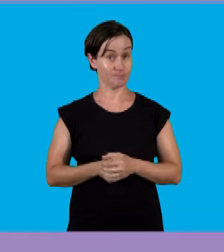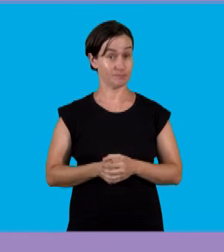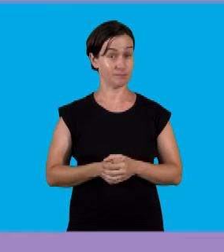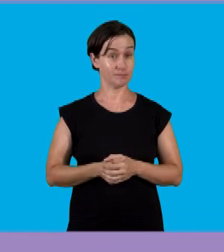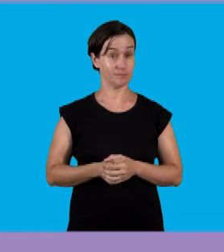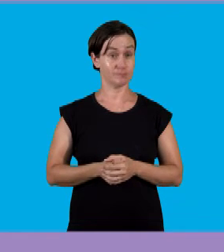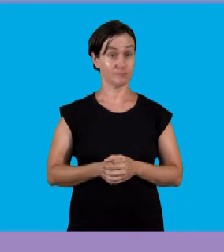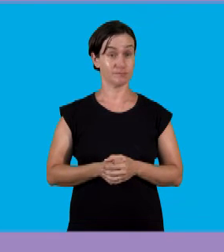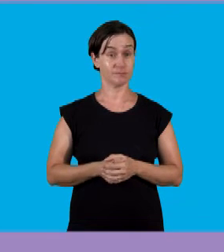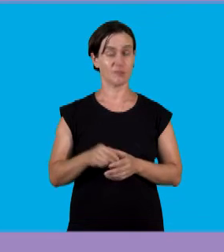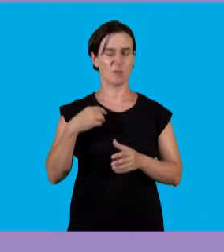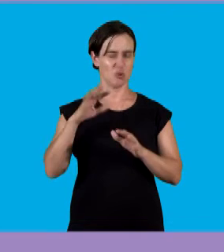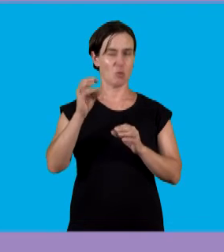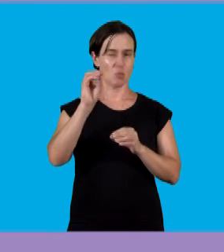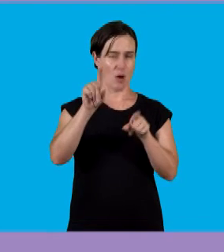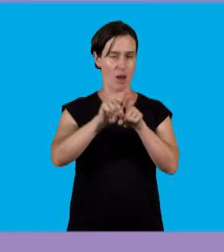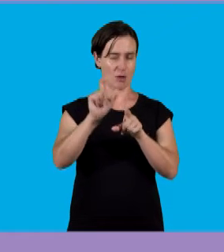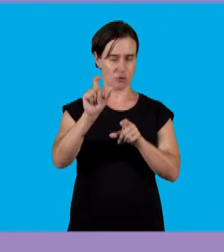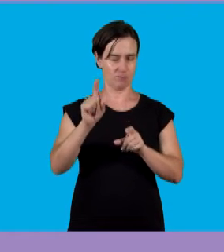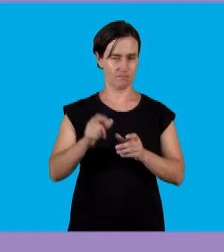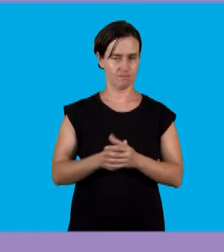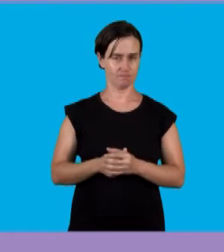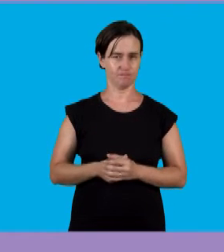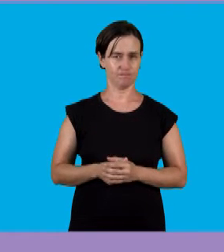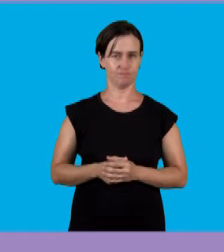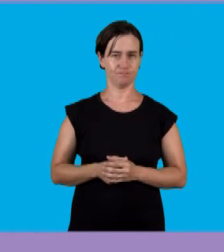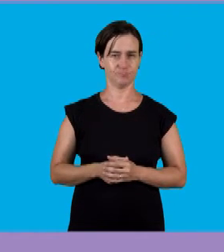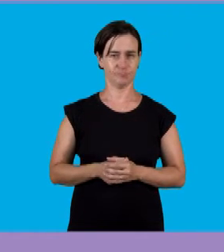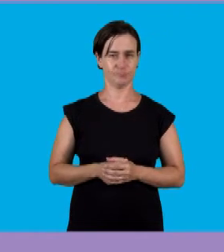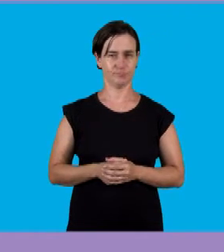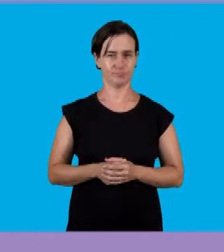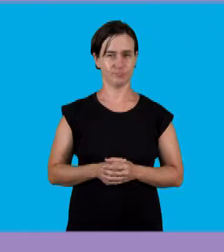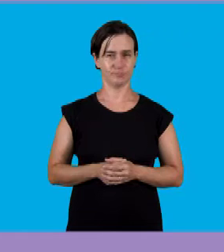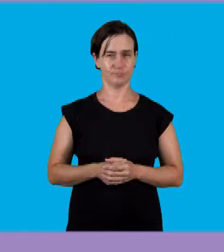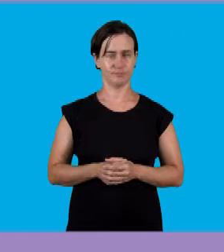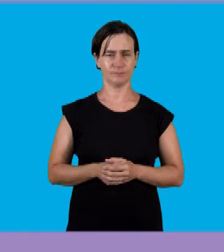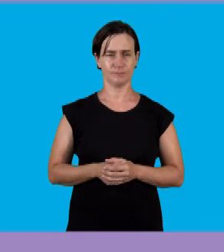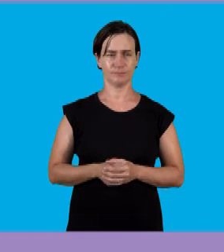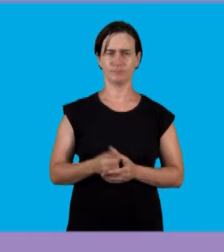they like terms? Well, these ones we said yes, they are like terms.